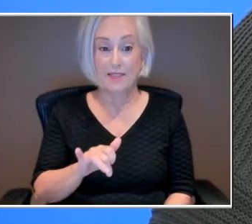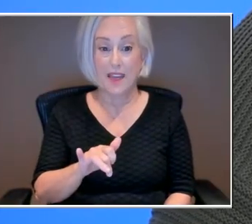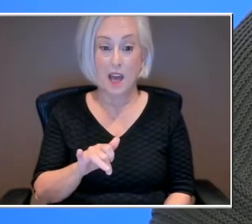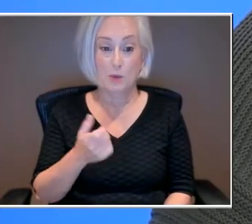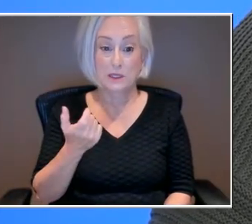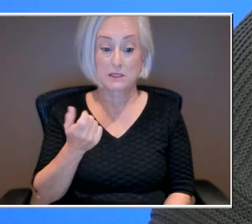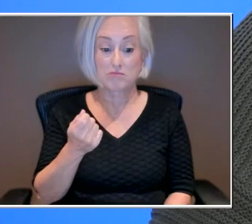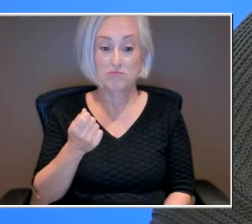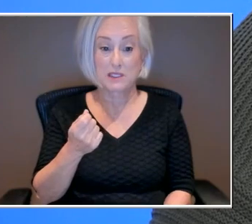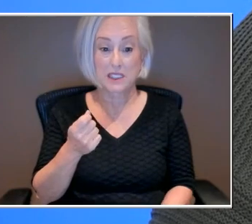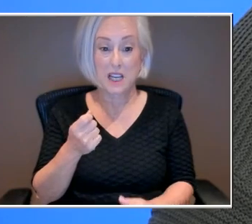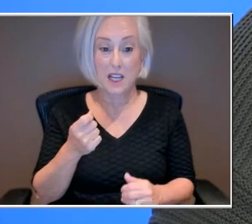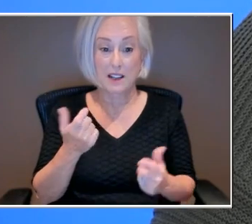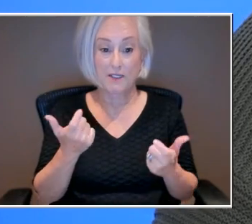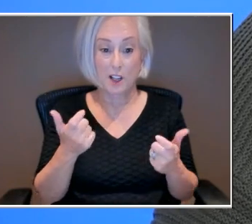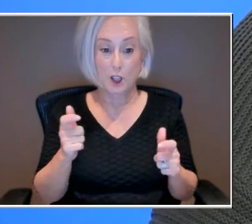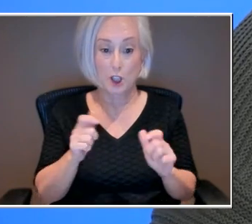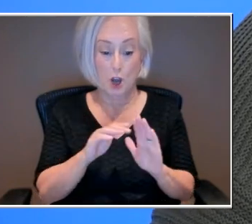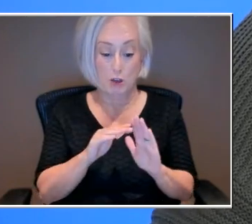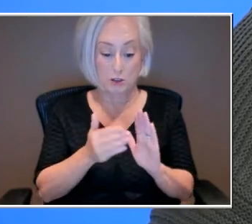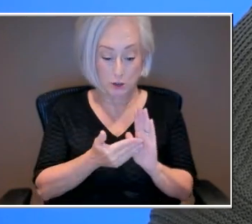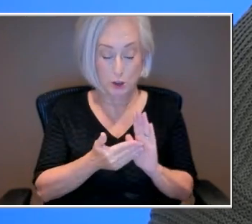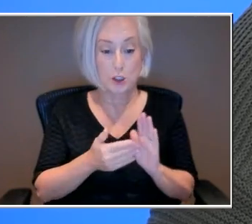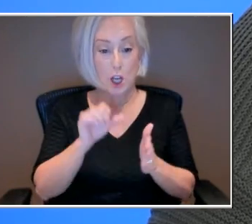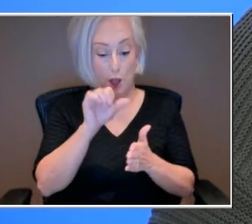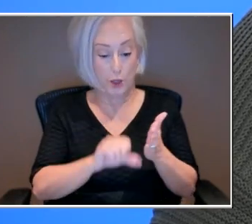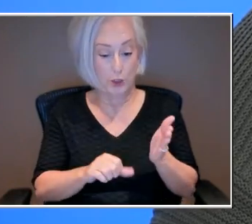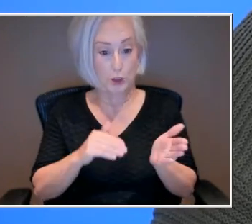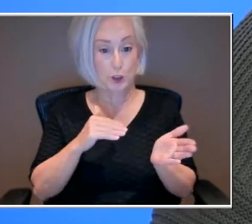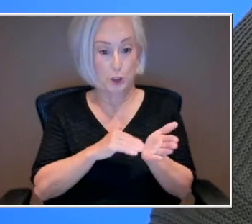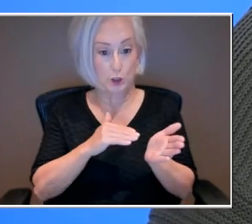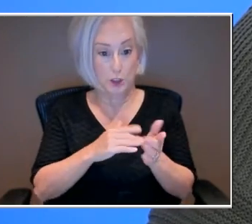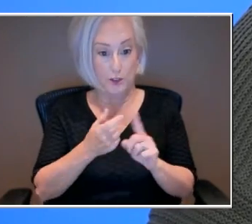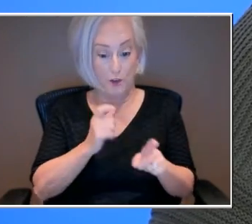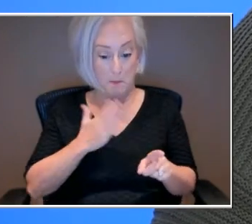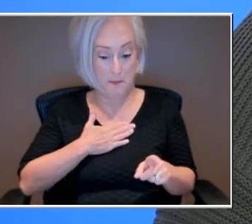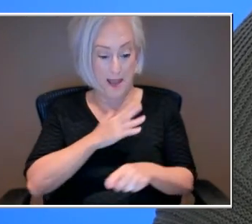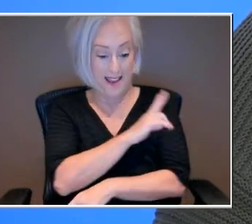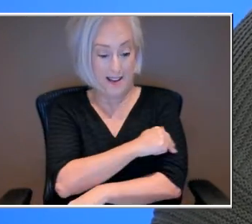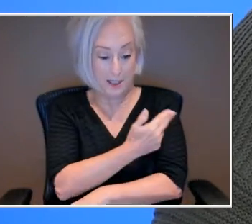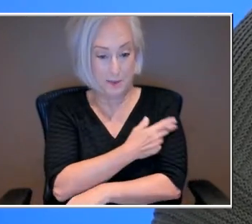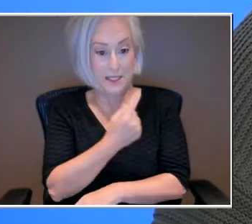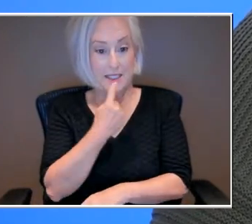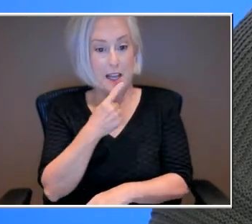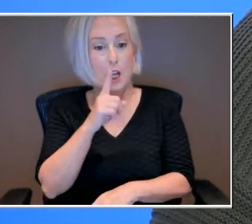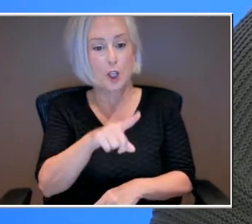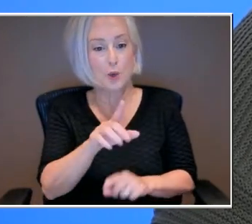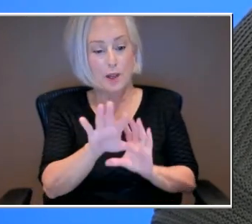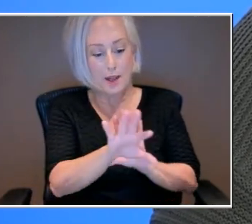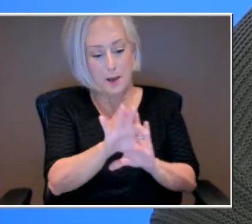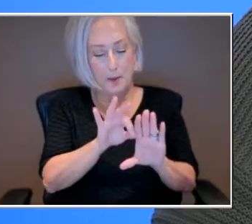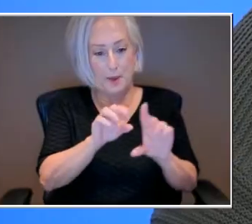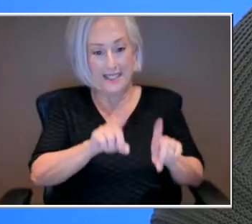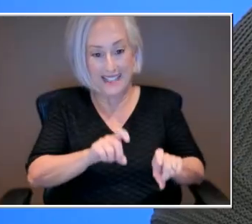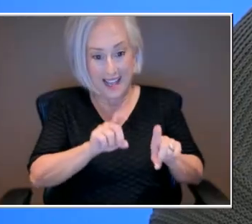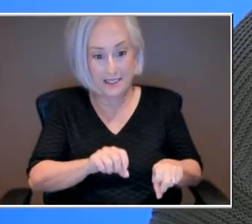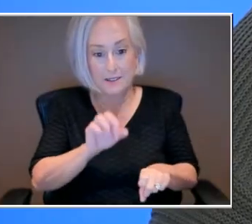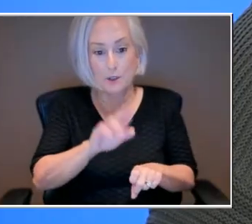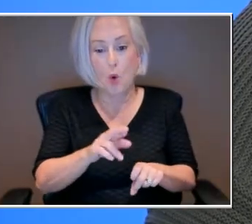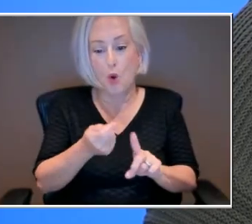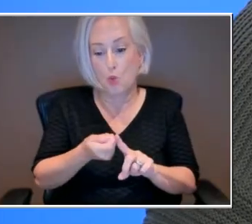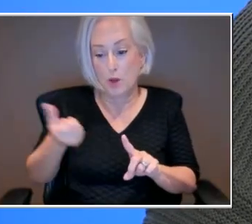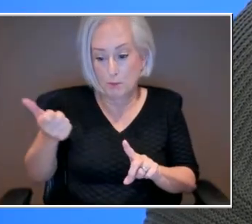local hospital told me, you know, you can remove it, biopsy it, or we can leave it alone. And I don't know, something in my gut just said, let's get it